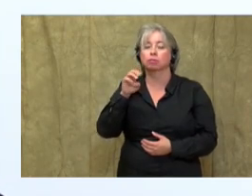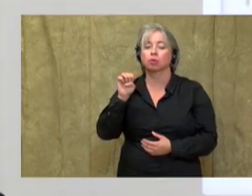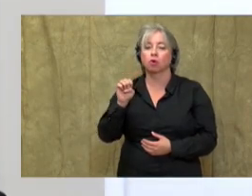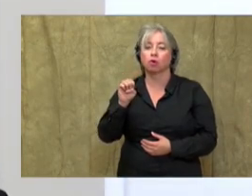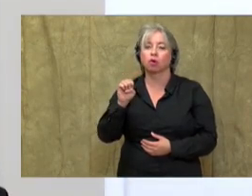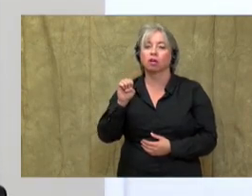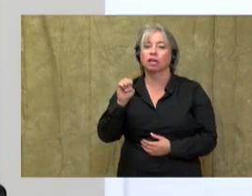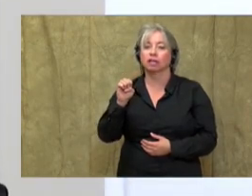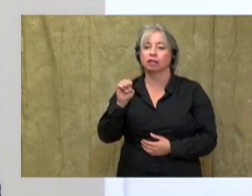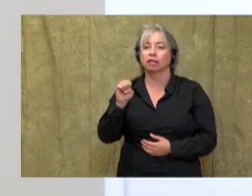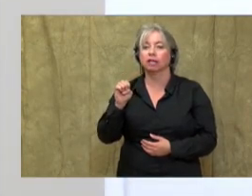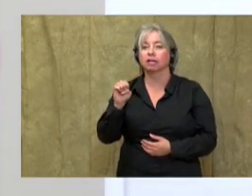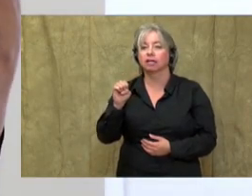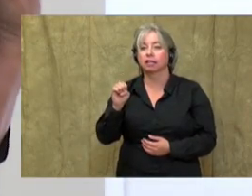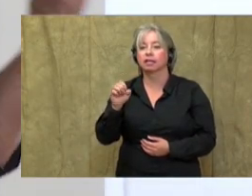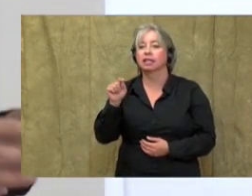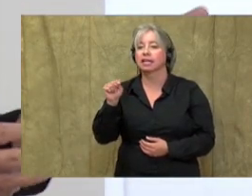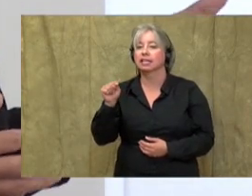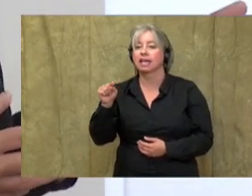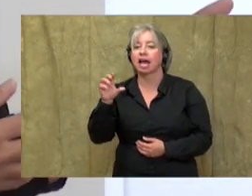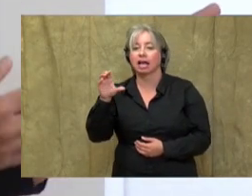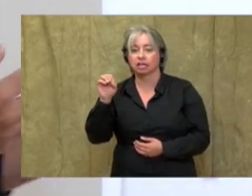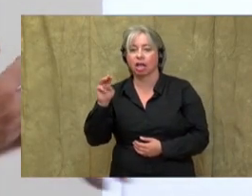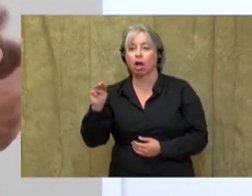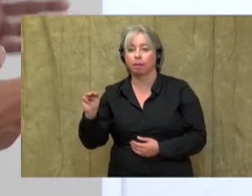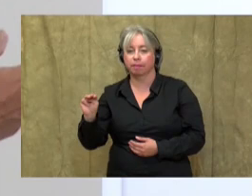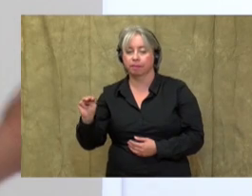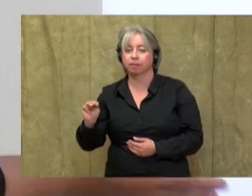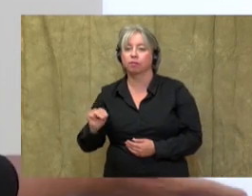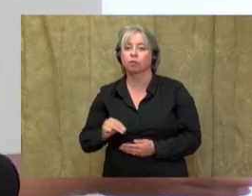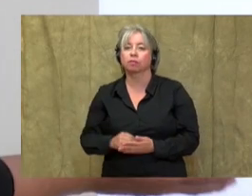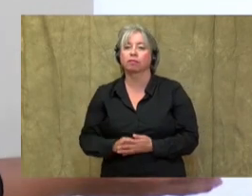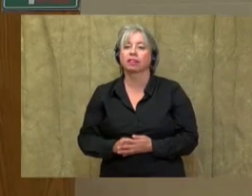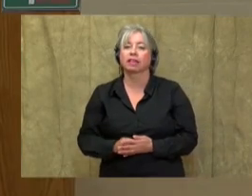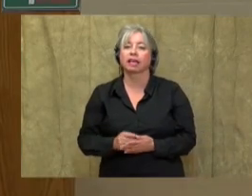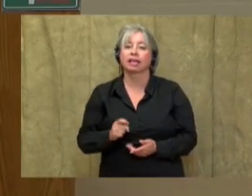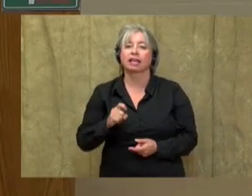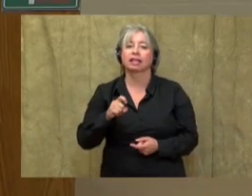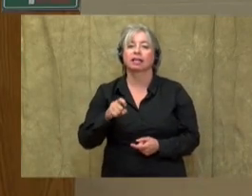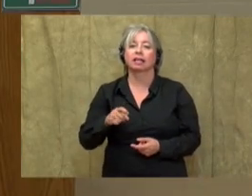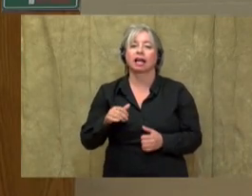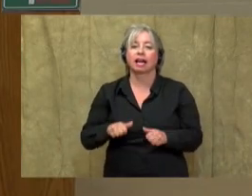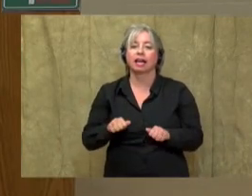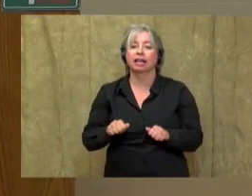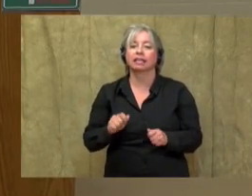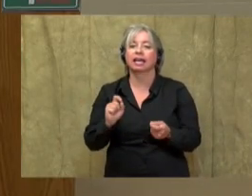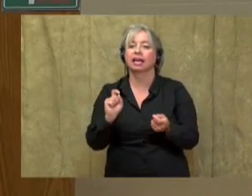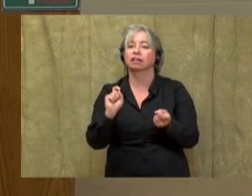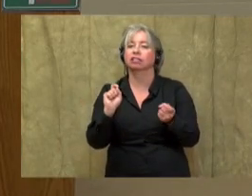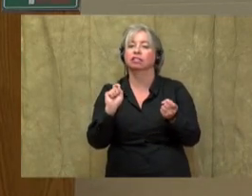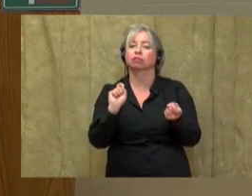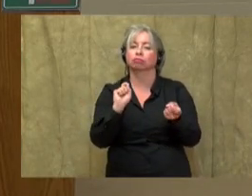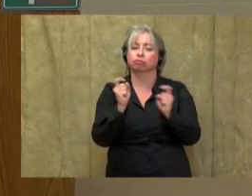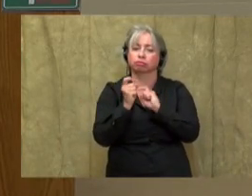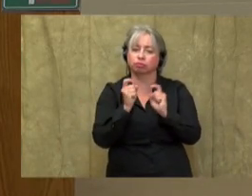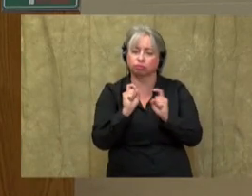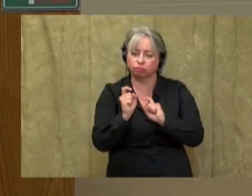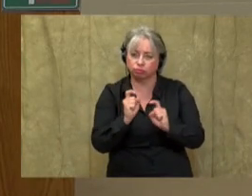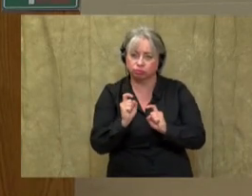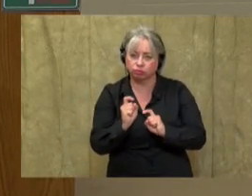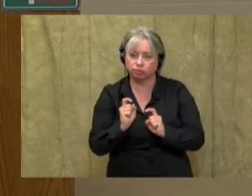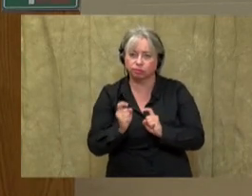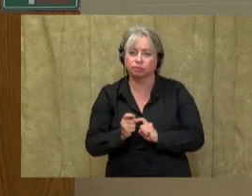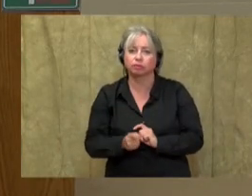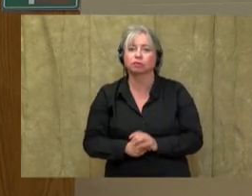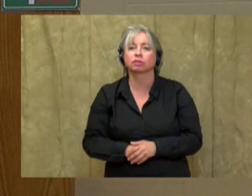really helpful. And I can manipulate different parts of this interactive to show different things that I